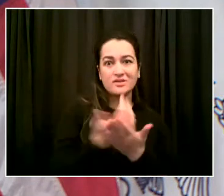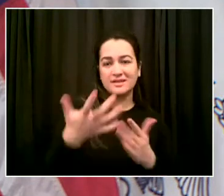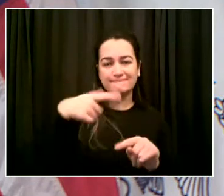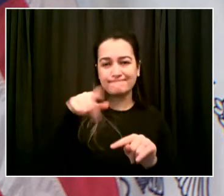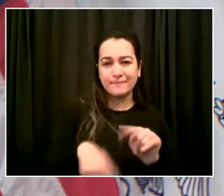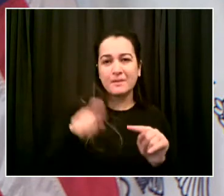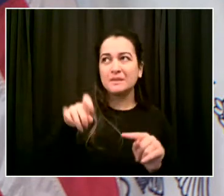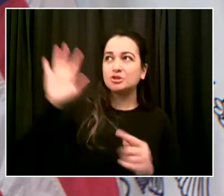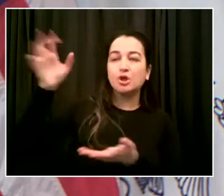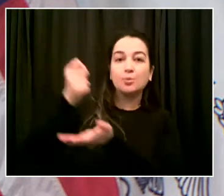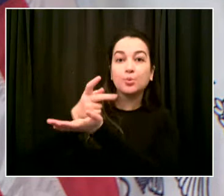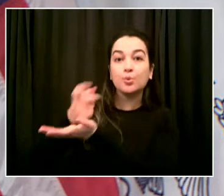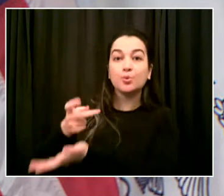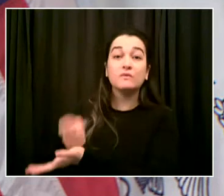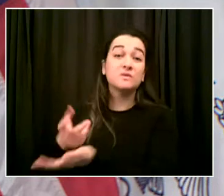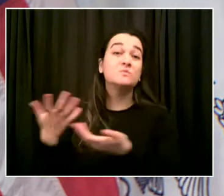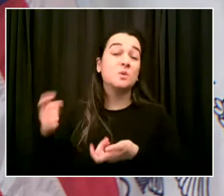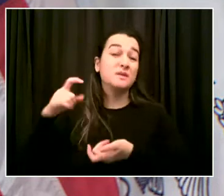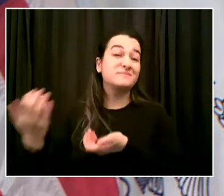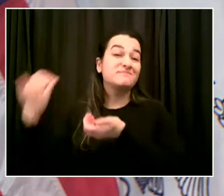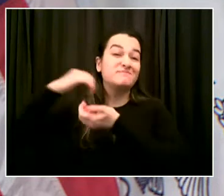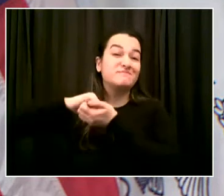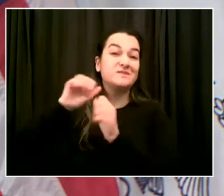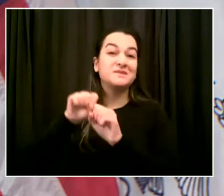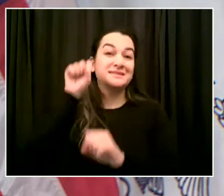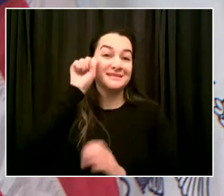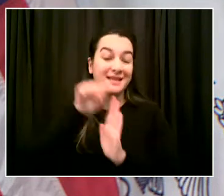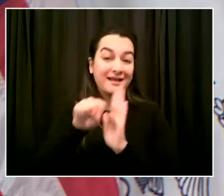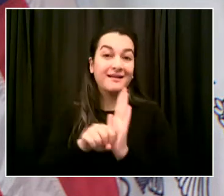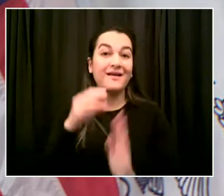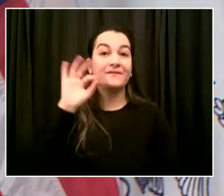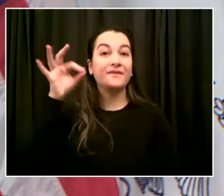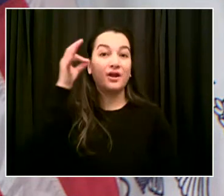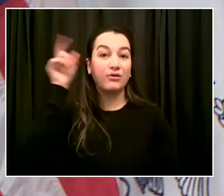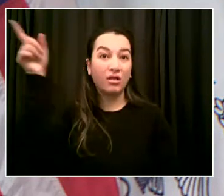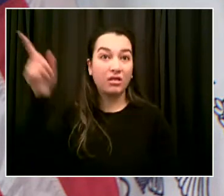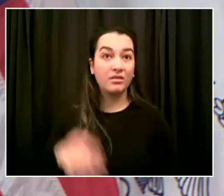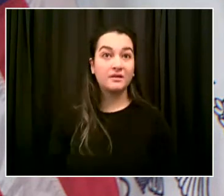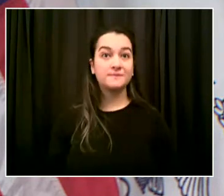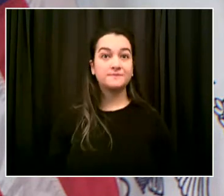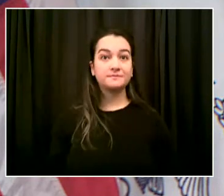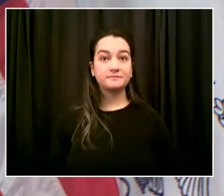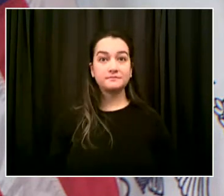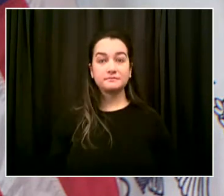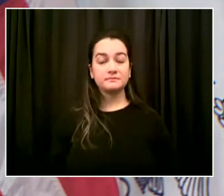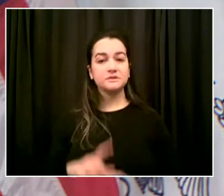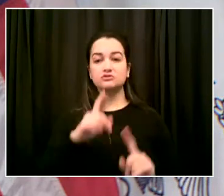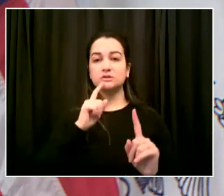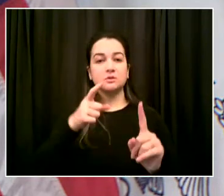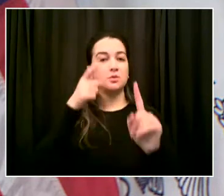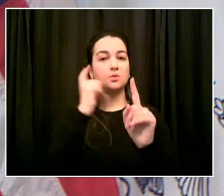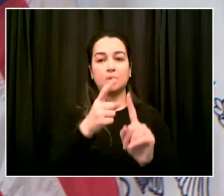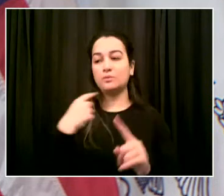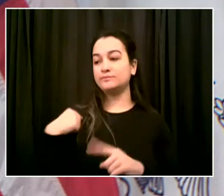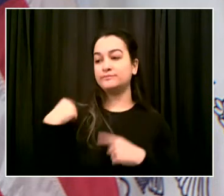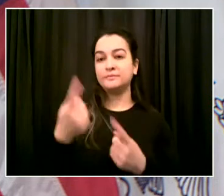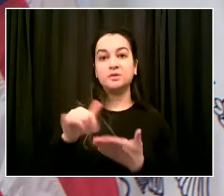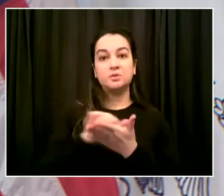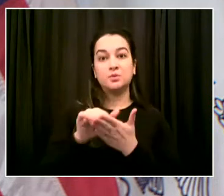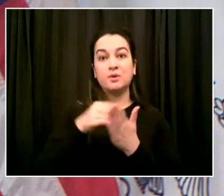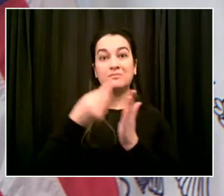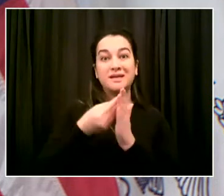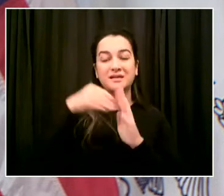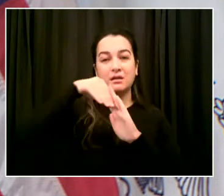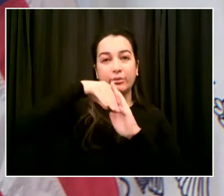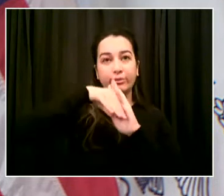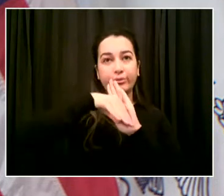a recovery for all of us. To the women and men of the Department of Transportation,